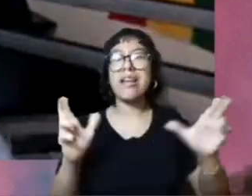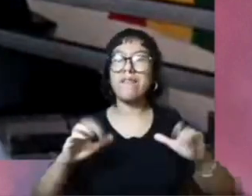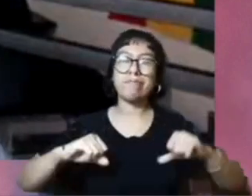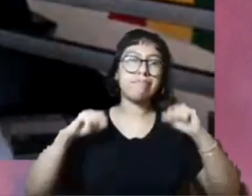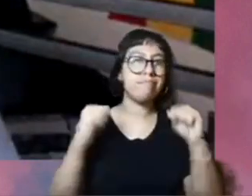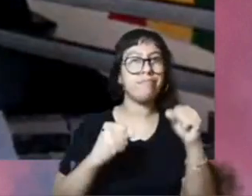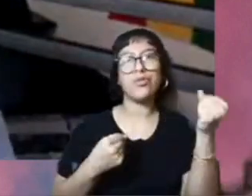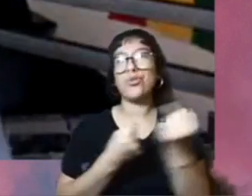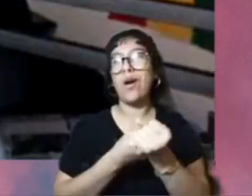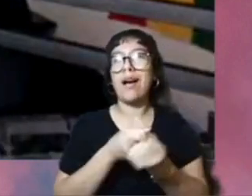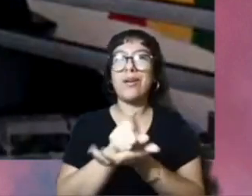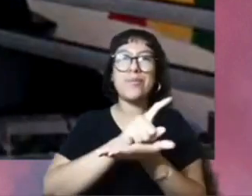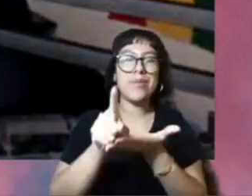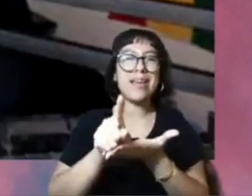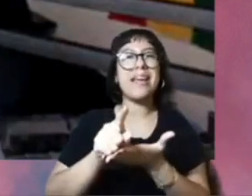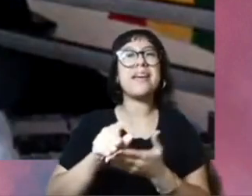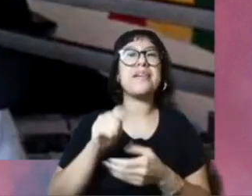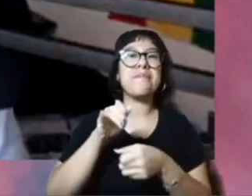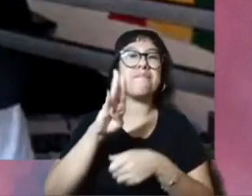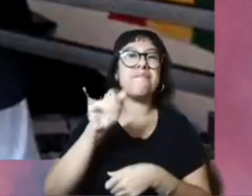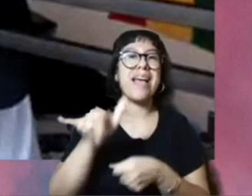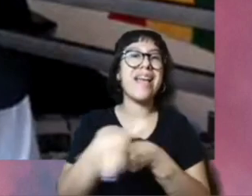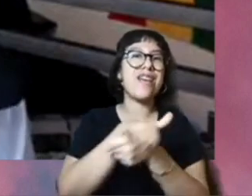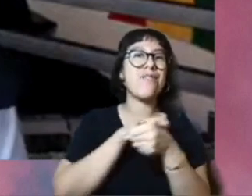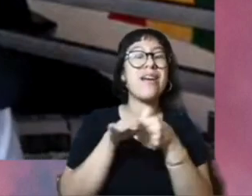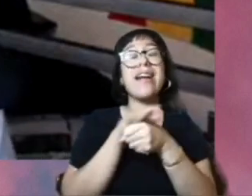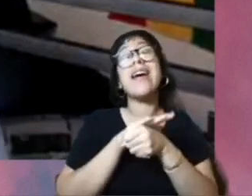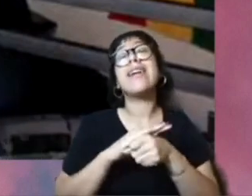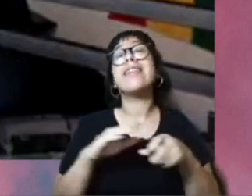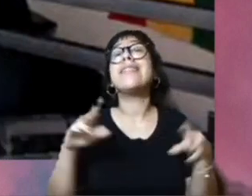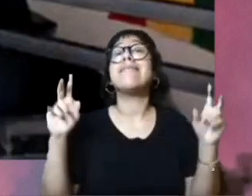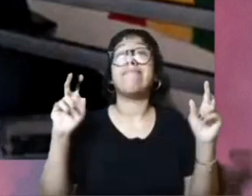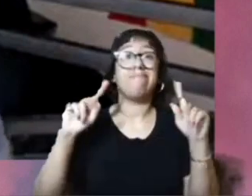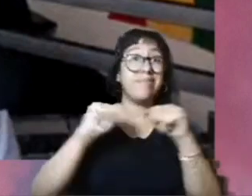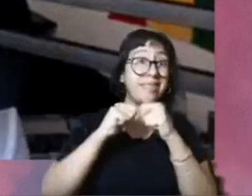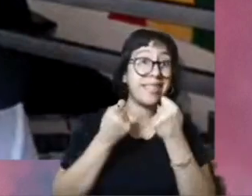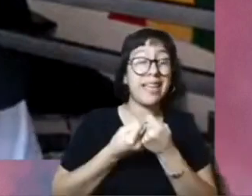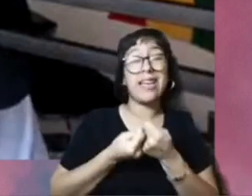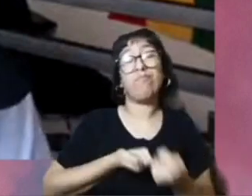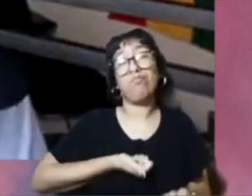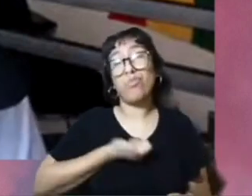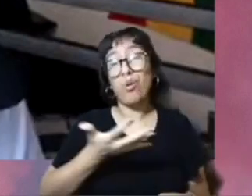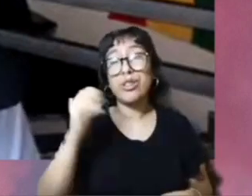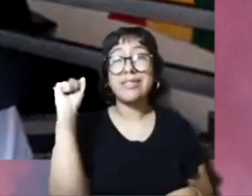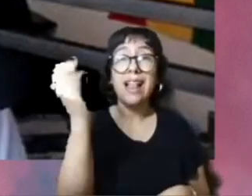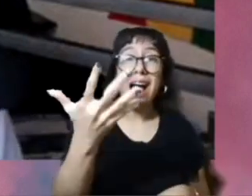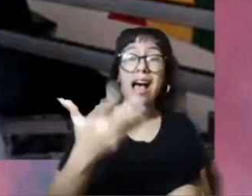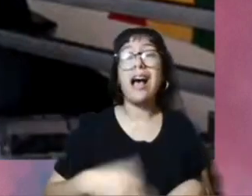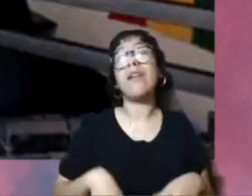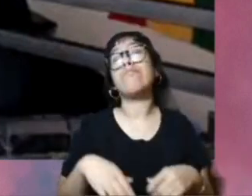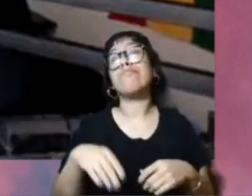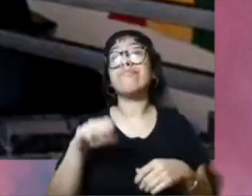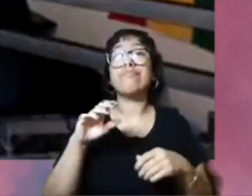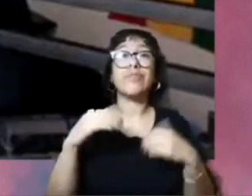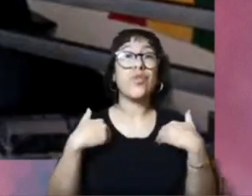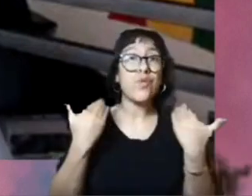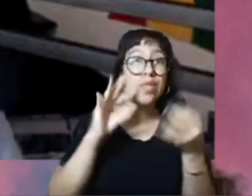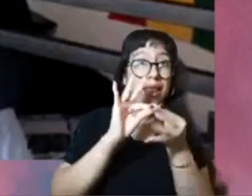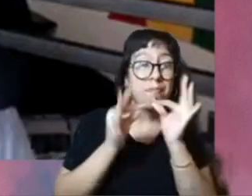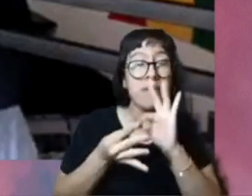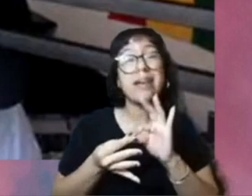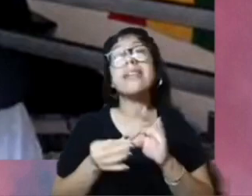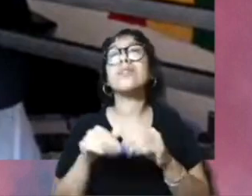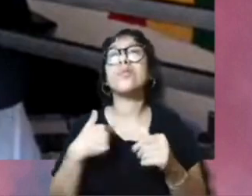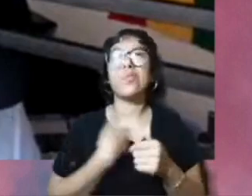Bay Area Unified Festival that would include our Teen Poetry Slam, Unified Slam, and MC Olympics, we were met with the unprecedented circumstances of